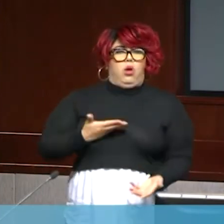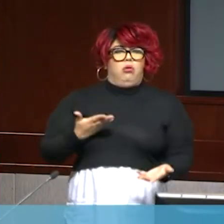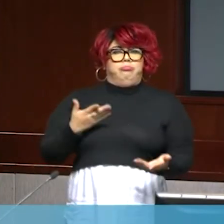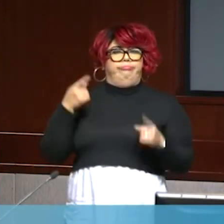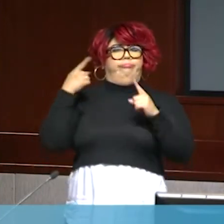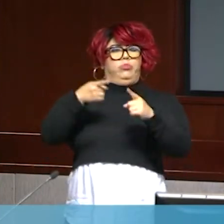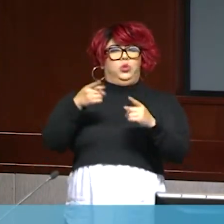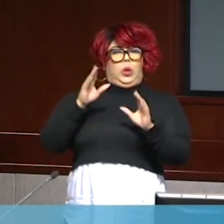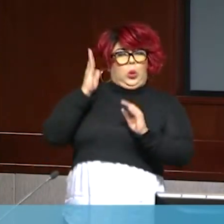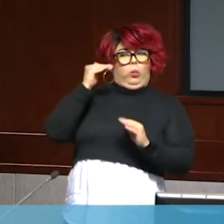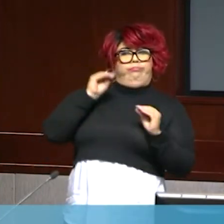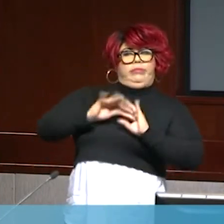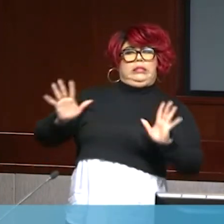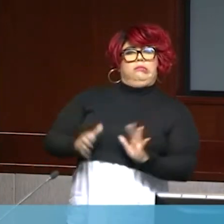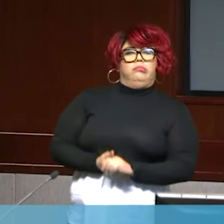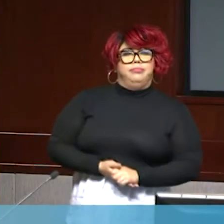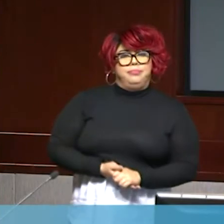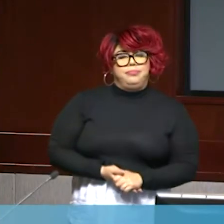that's very clear.